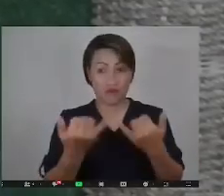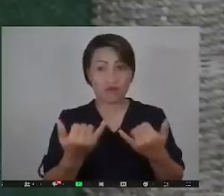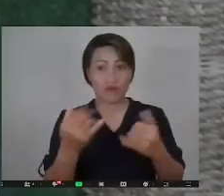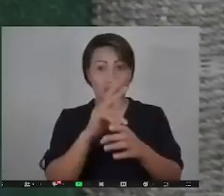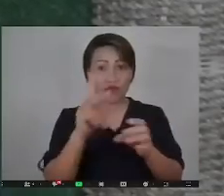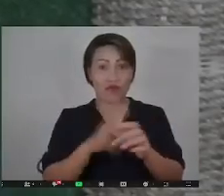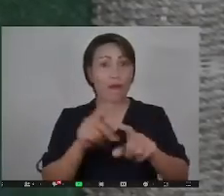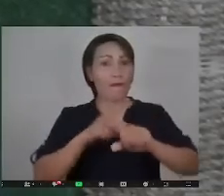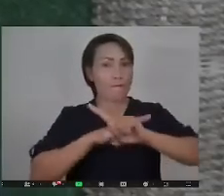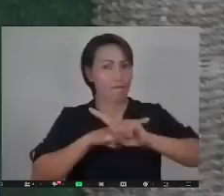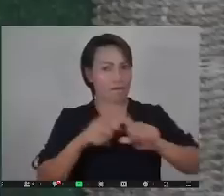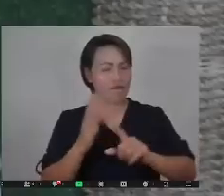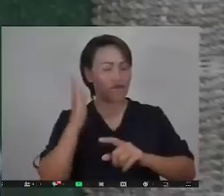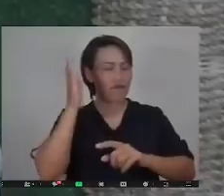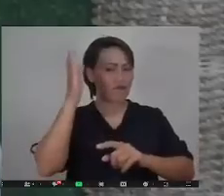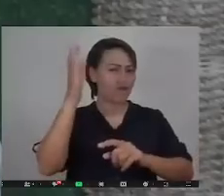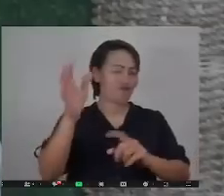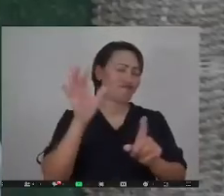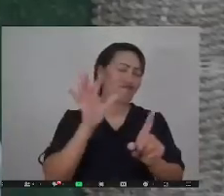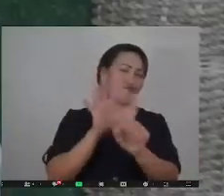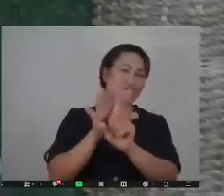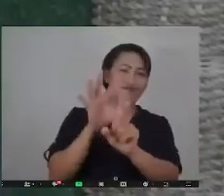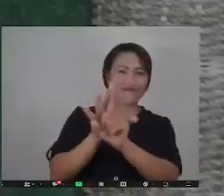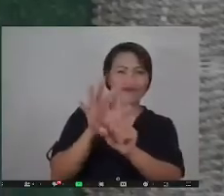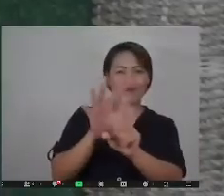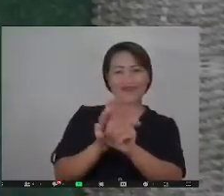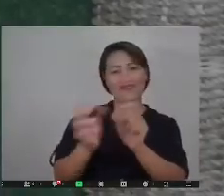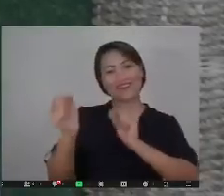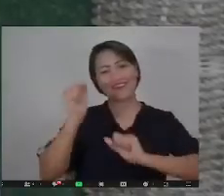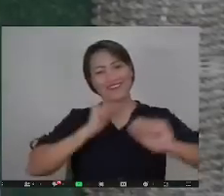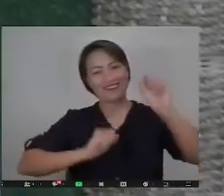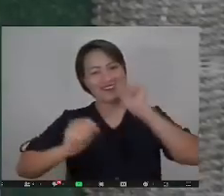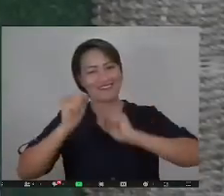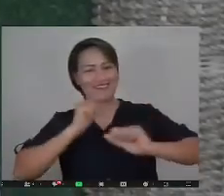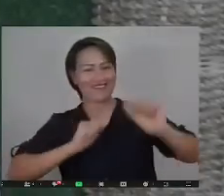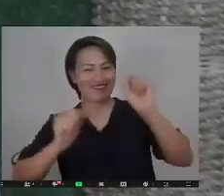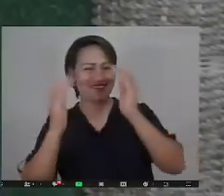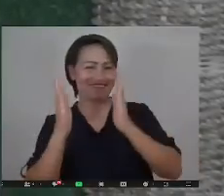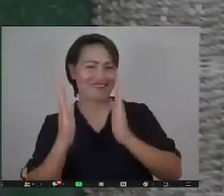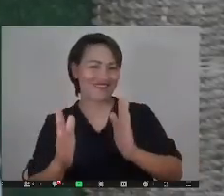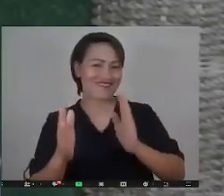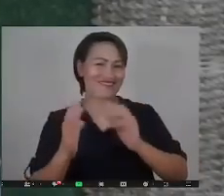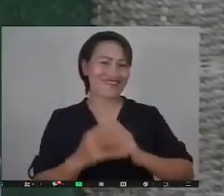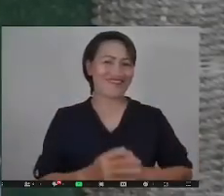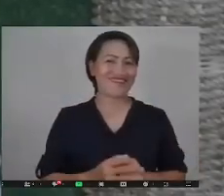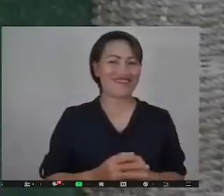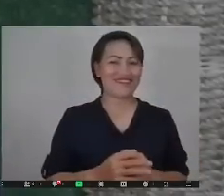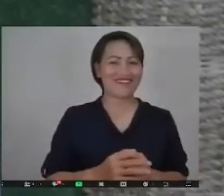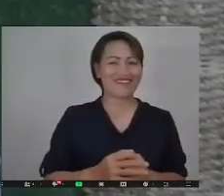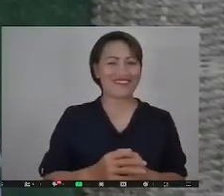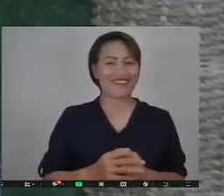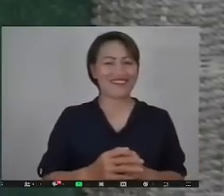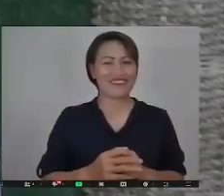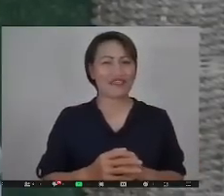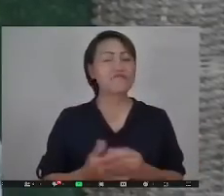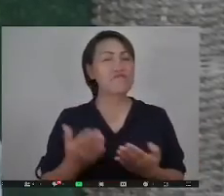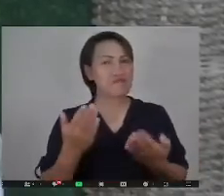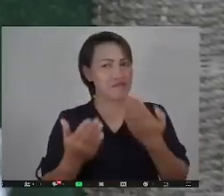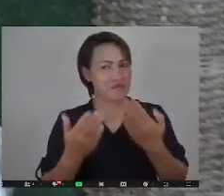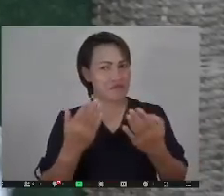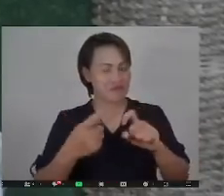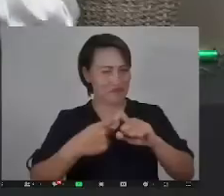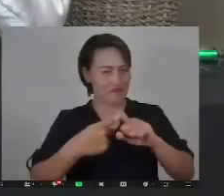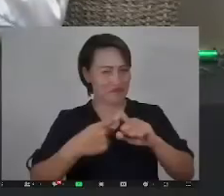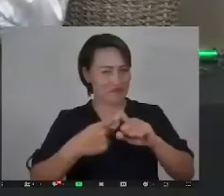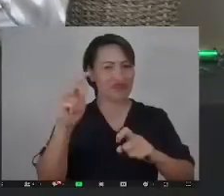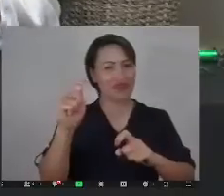scientist, famous scientist in the future, pwedeng nanggaling sa NSTF ang maging sagot sa isang napakalaki at napakabigat na